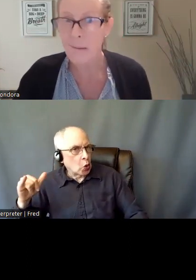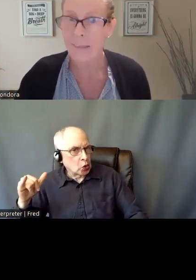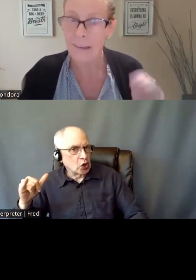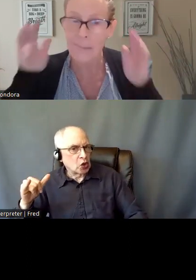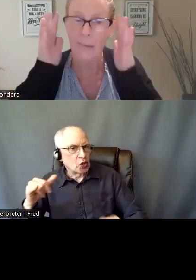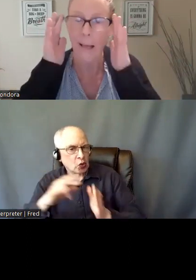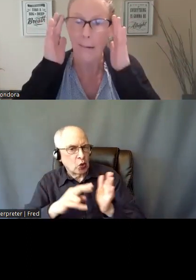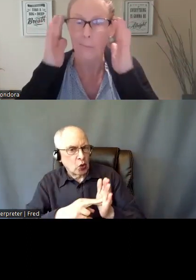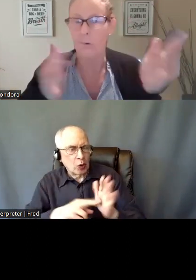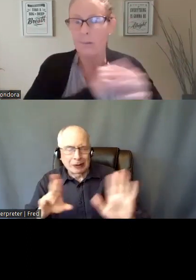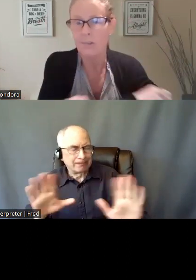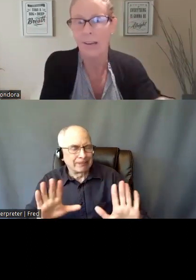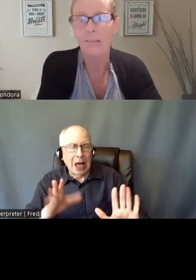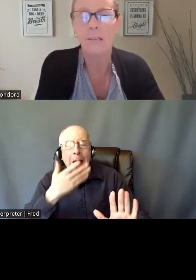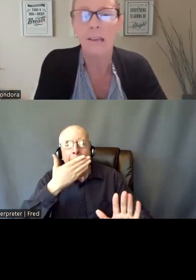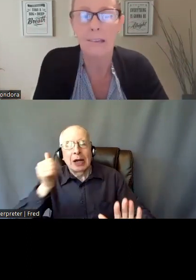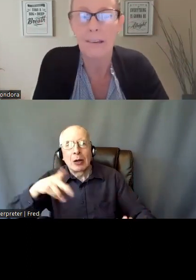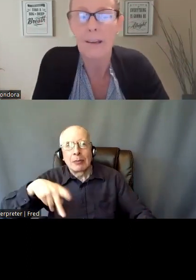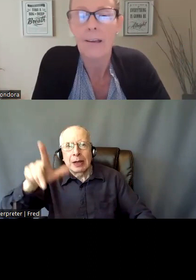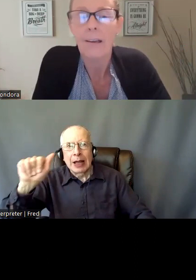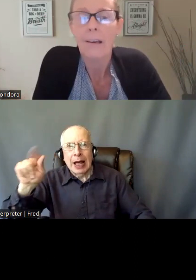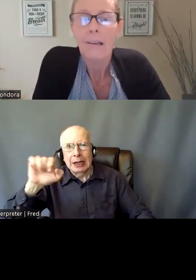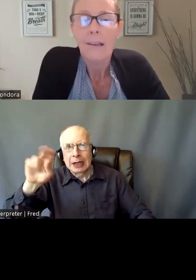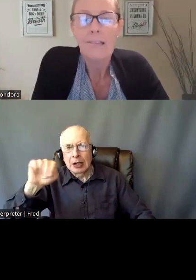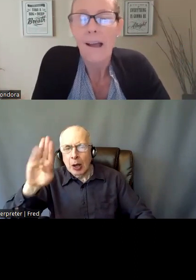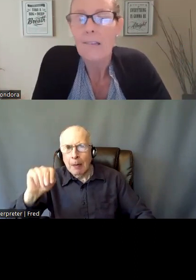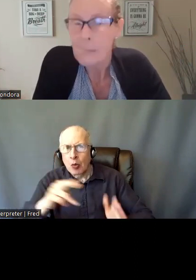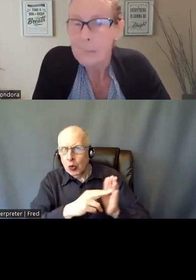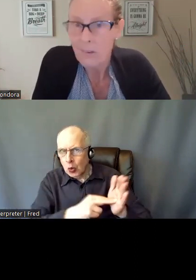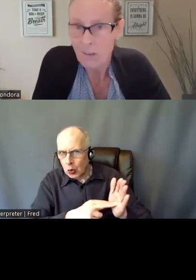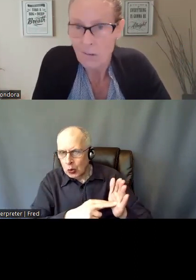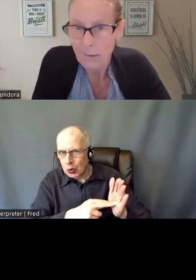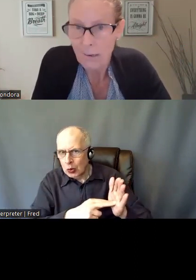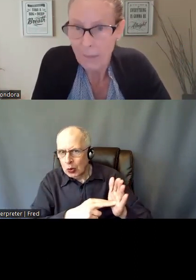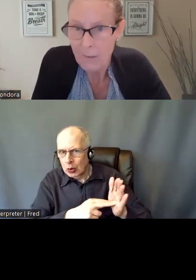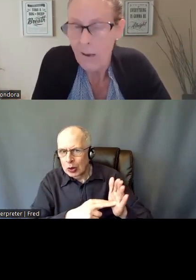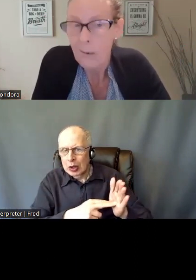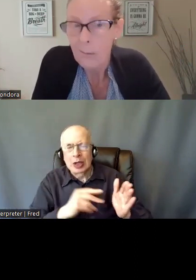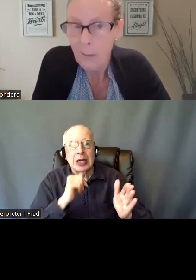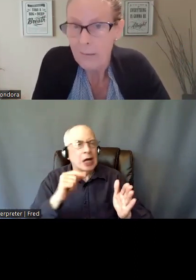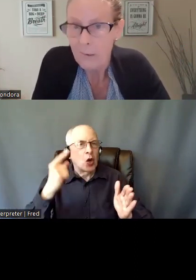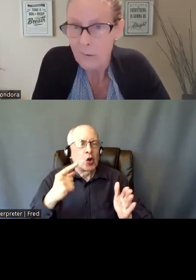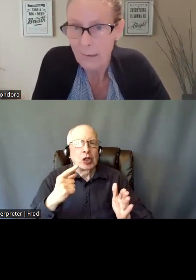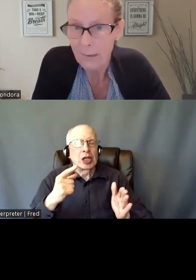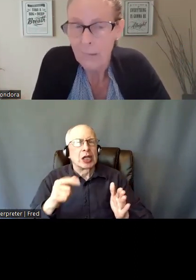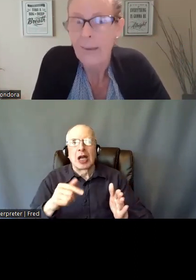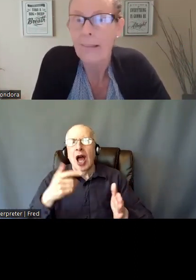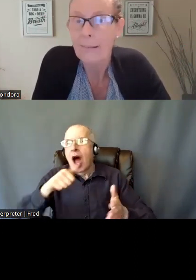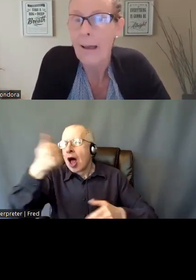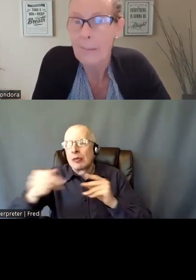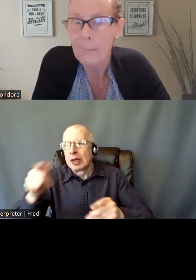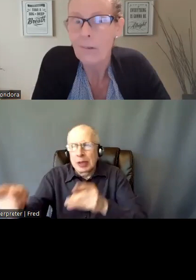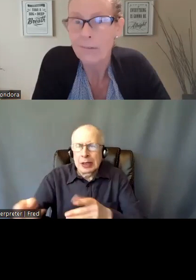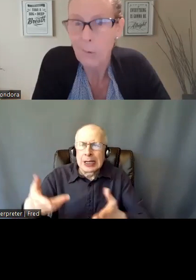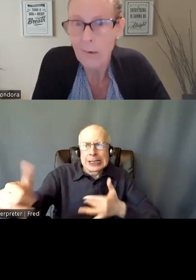it's much better to think about the platinum rule, Janice. And it's not simply just treat others how we would want to be treated, but take